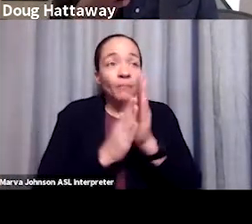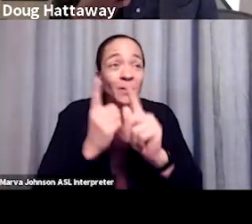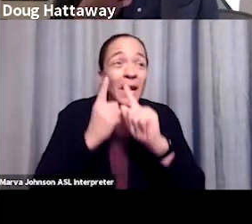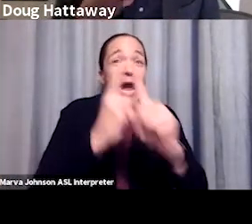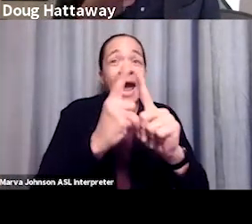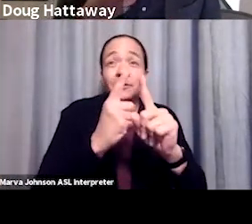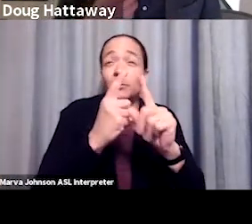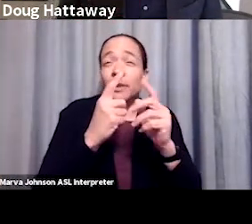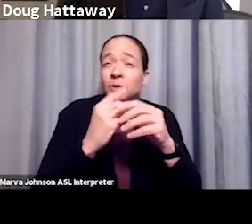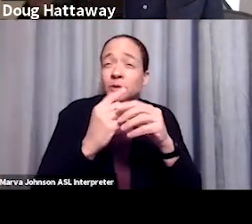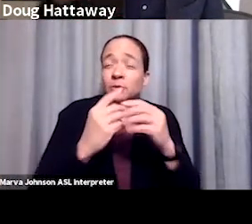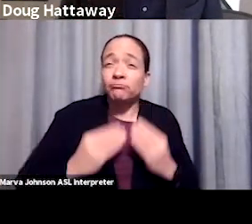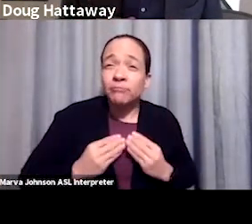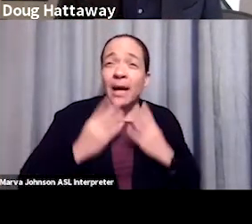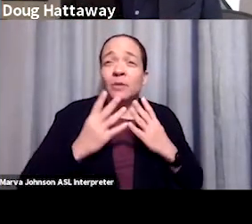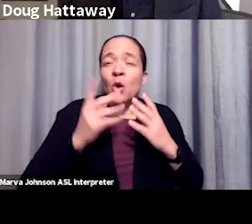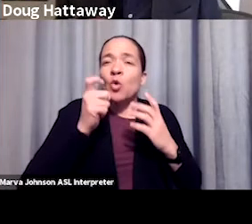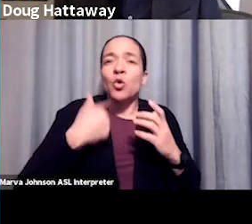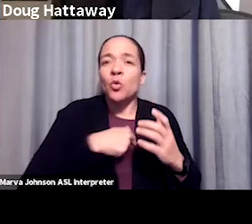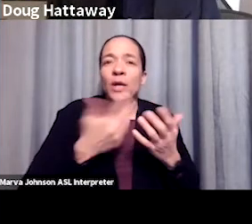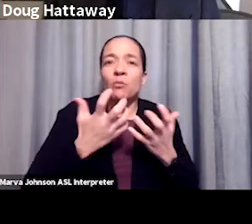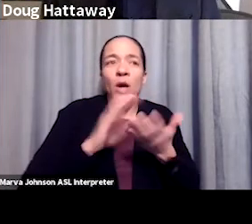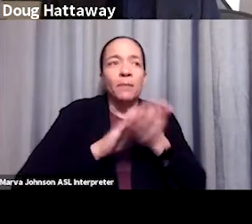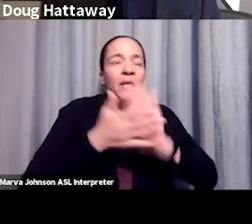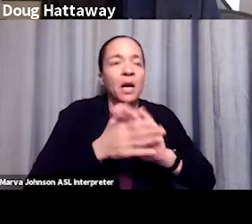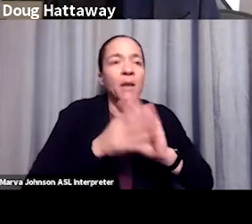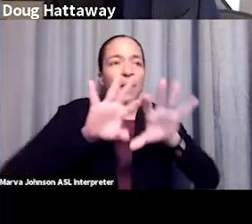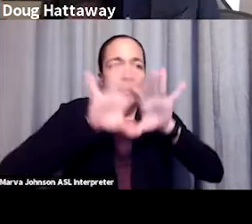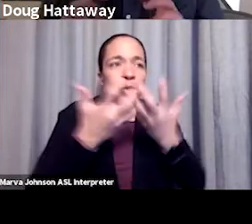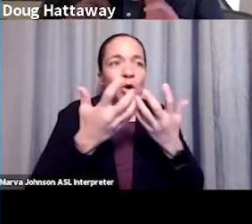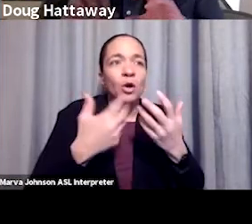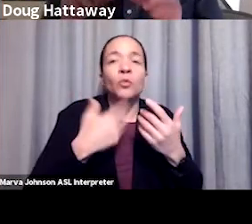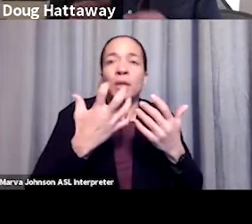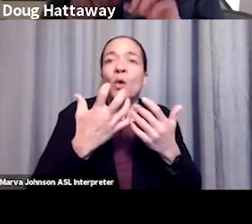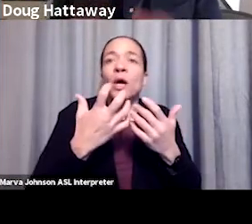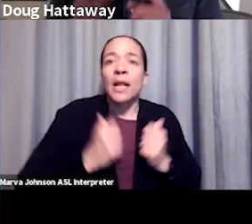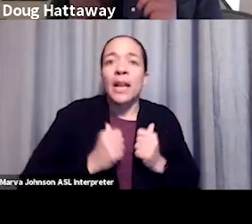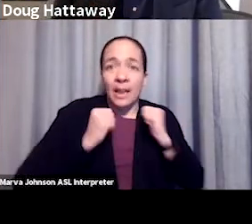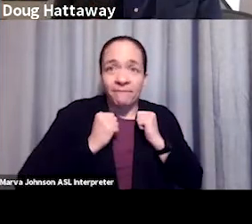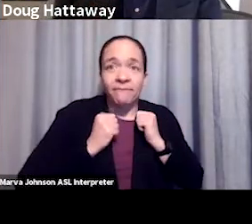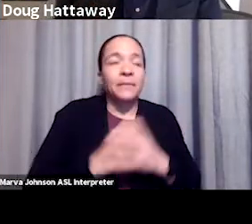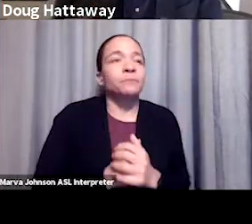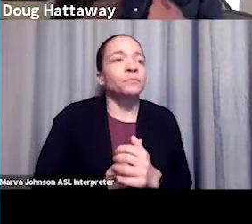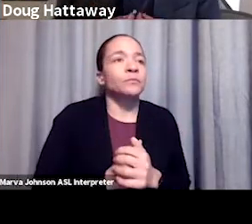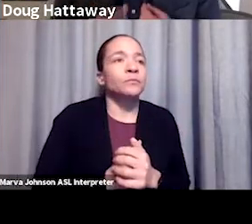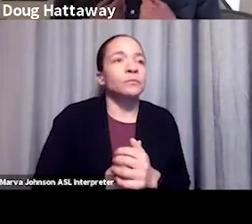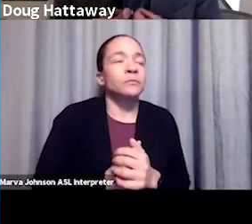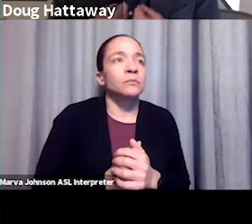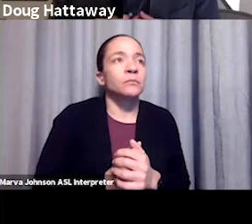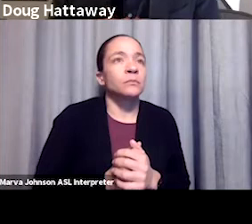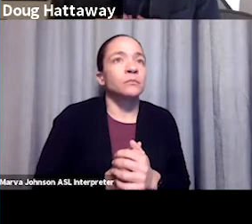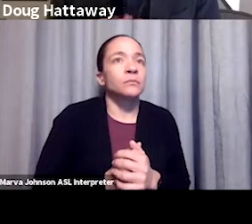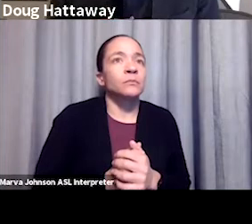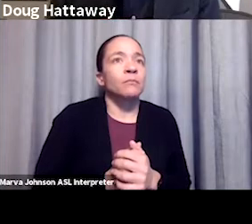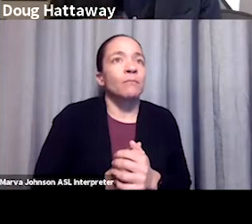want to be, not ready for that one yet, and the kind of world we want to live in. And when you are speaking to that, you're speaking to people's